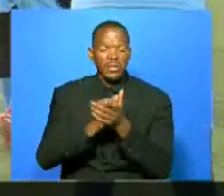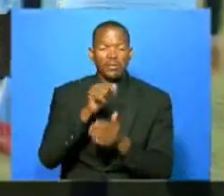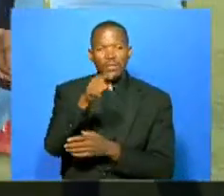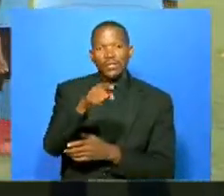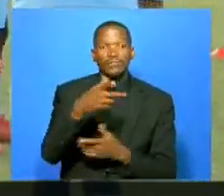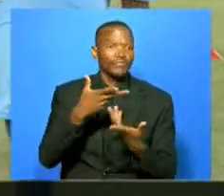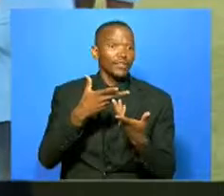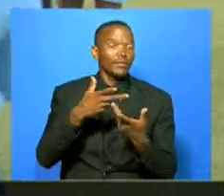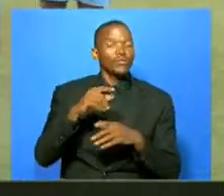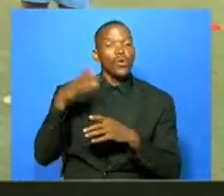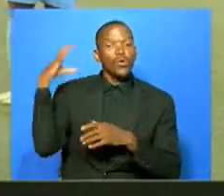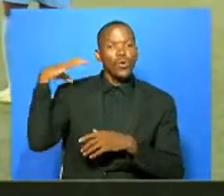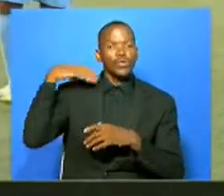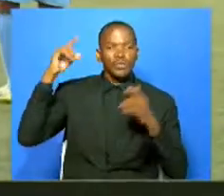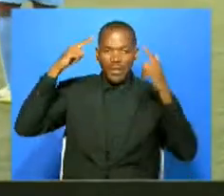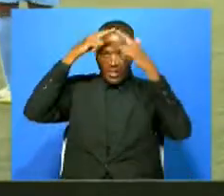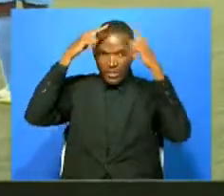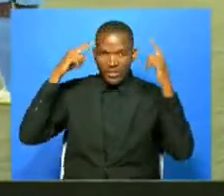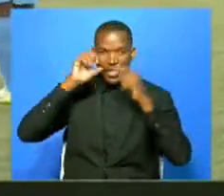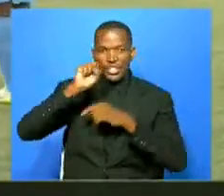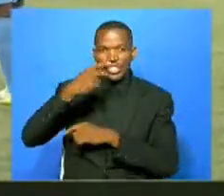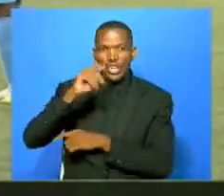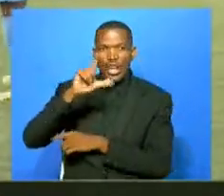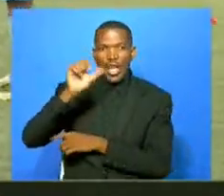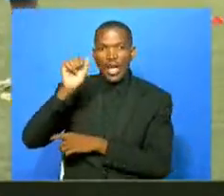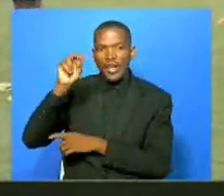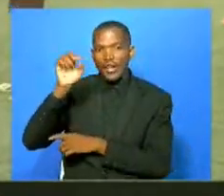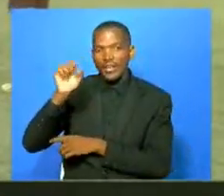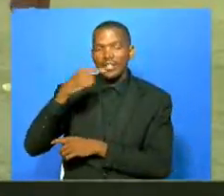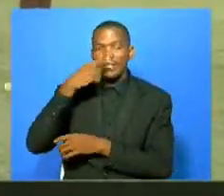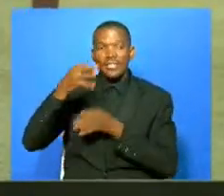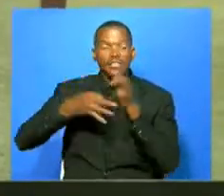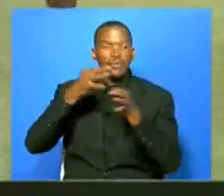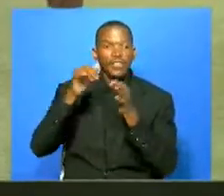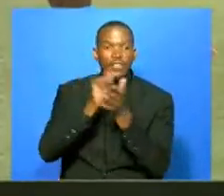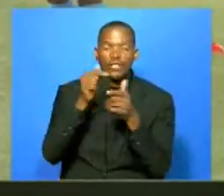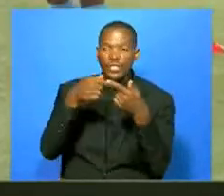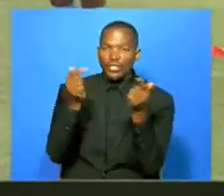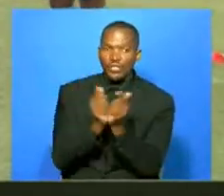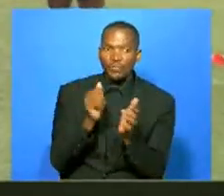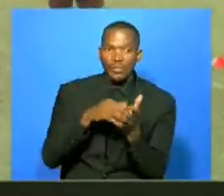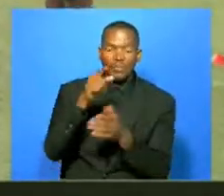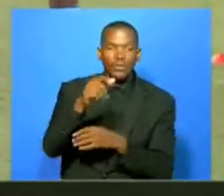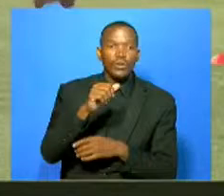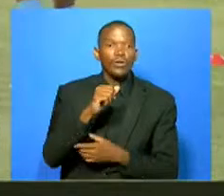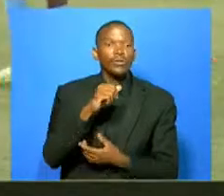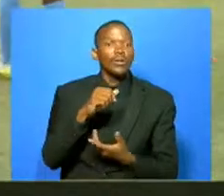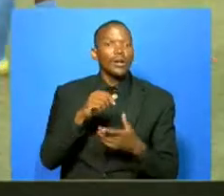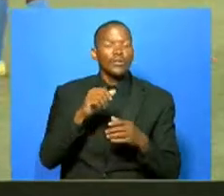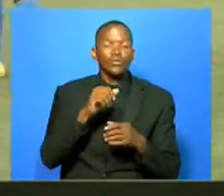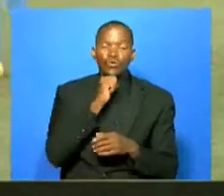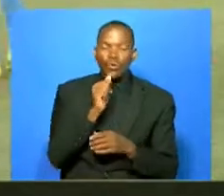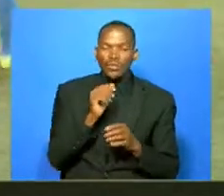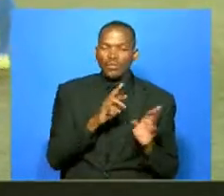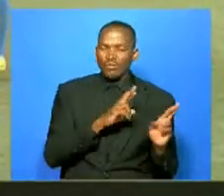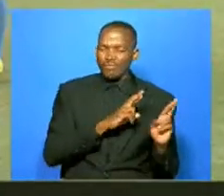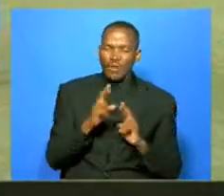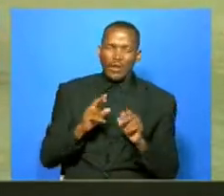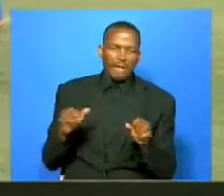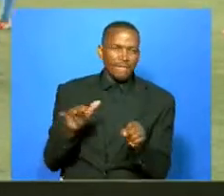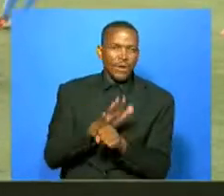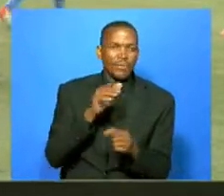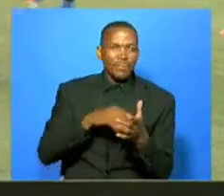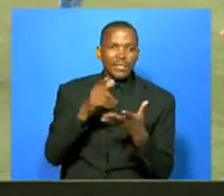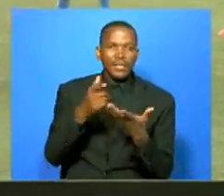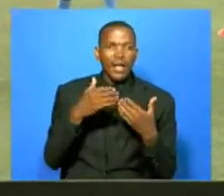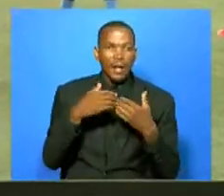wa tlhopa sa Lesotho Shalani le hotla eno tlhalosetse fa tlhopa sa gagwe se se nne le maitemogelo a kalo mme ba dira